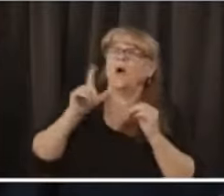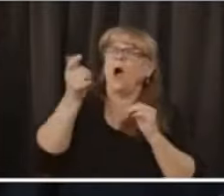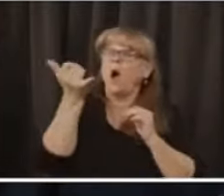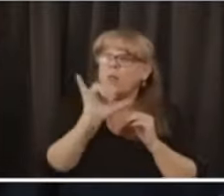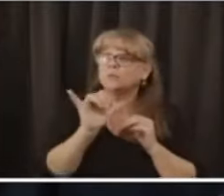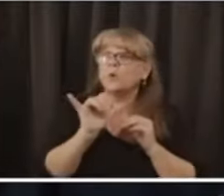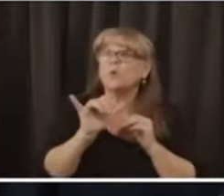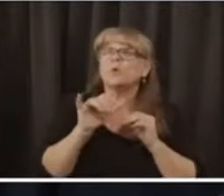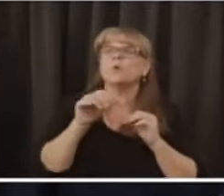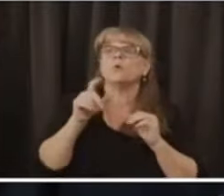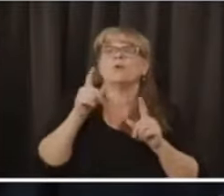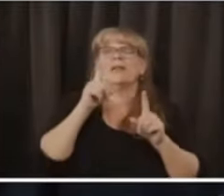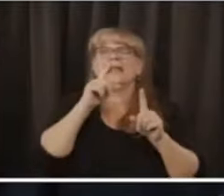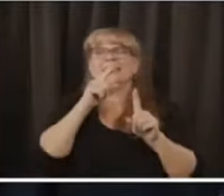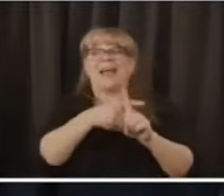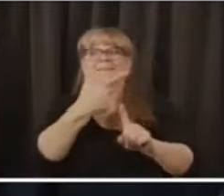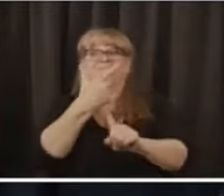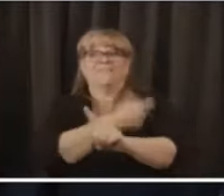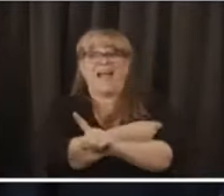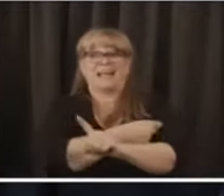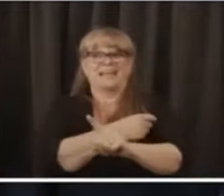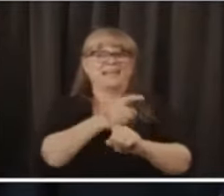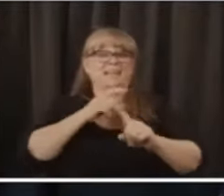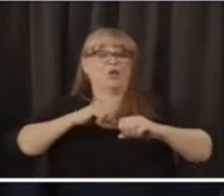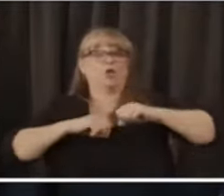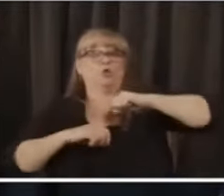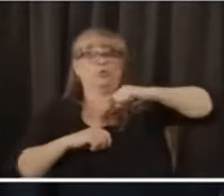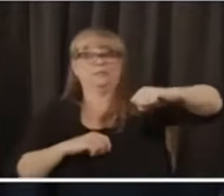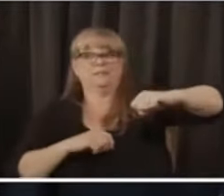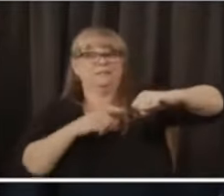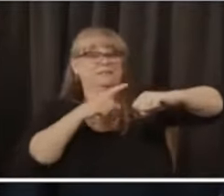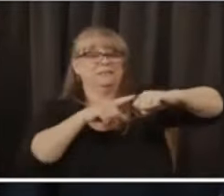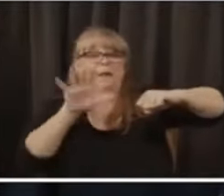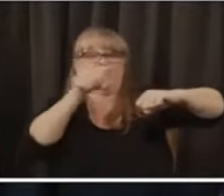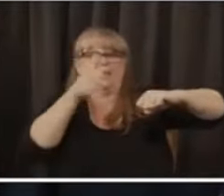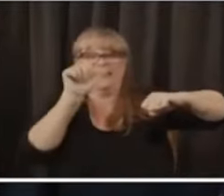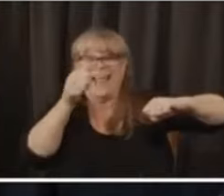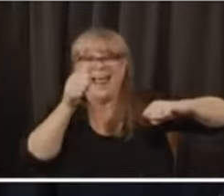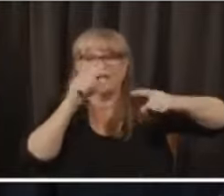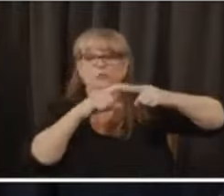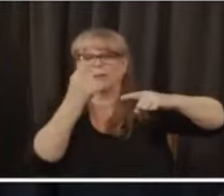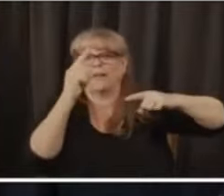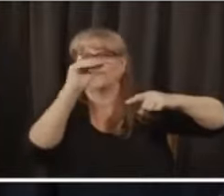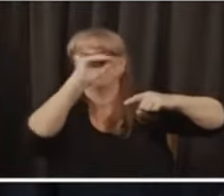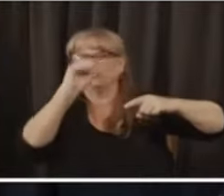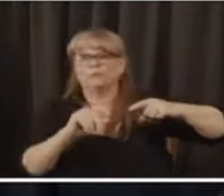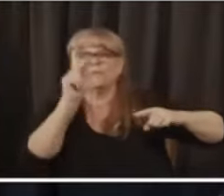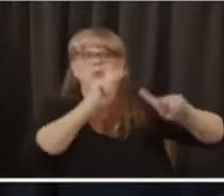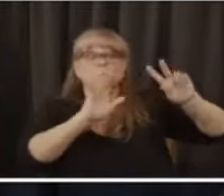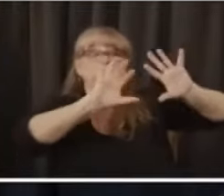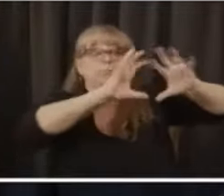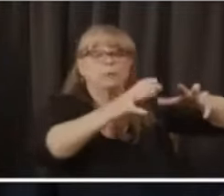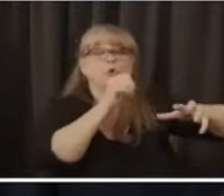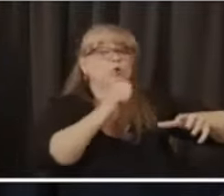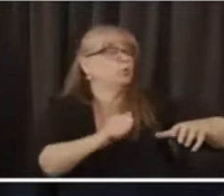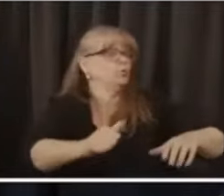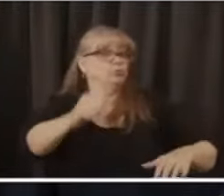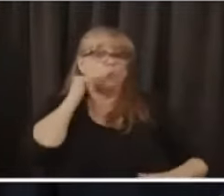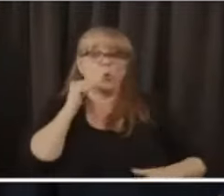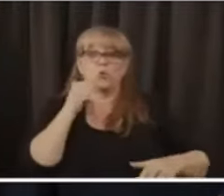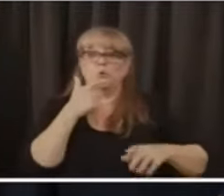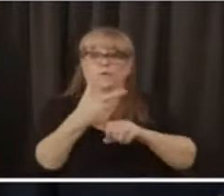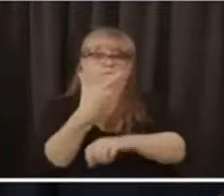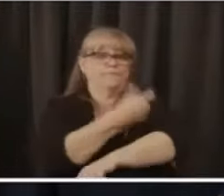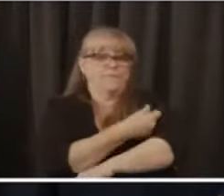vaccine resistance. That might be 10, 12, 15% of the population. So what we have left is